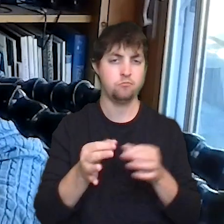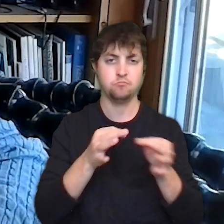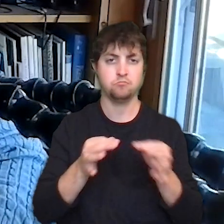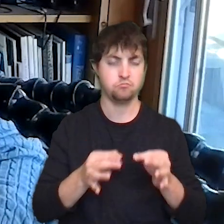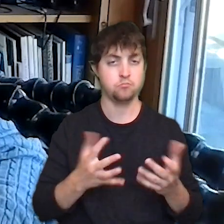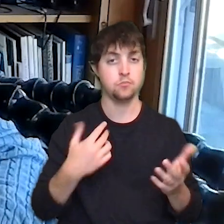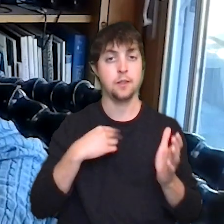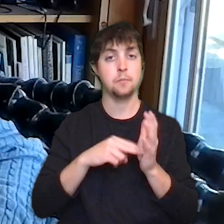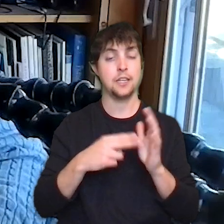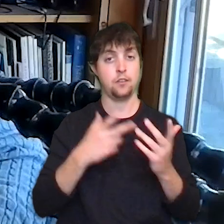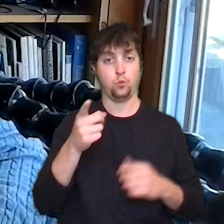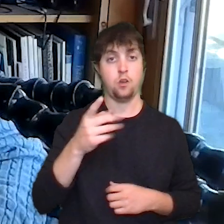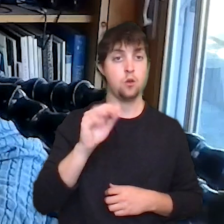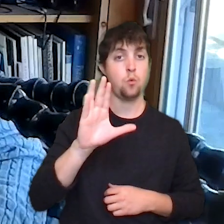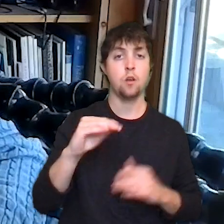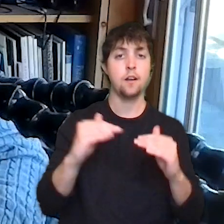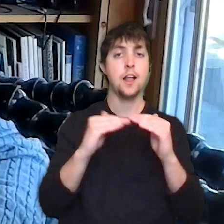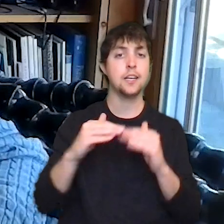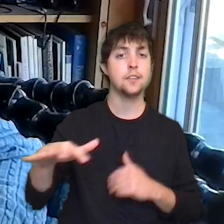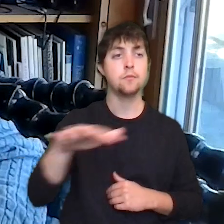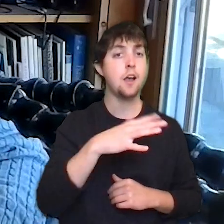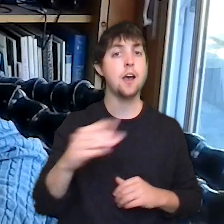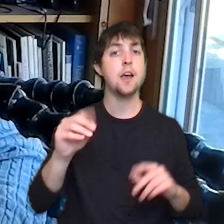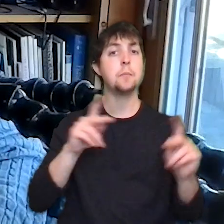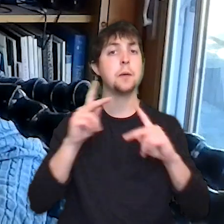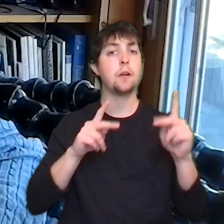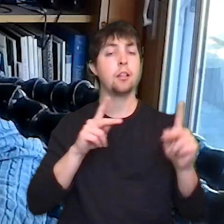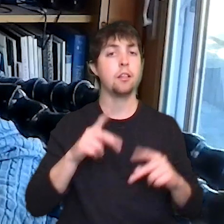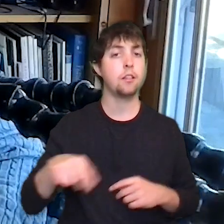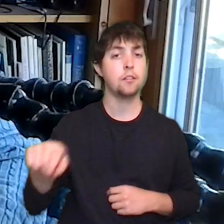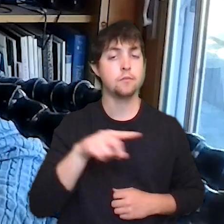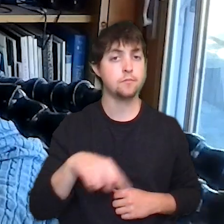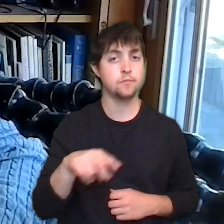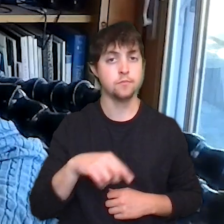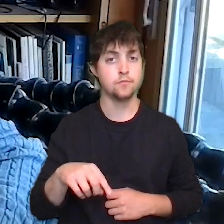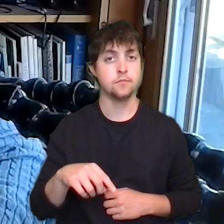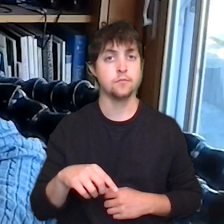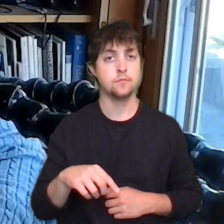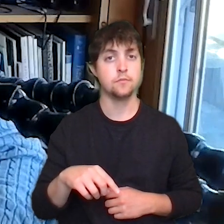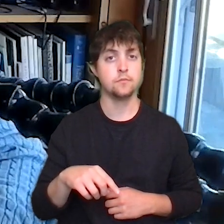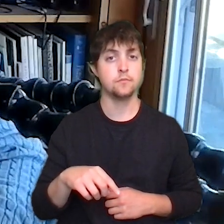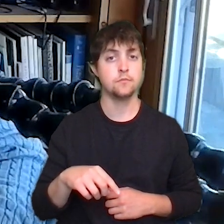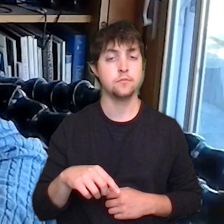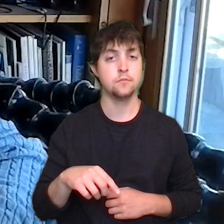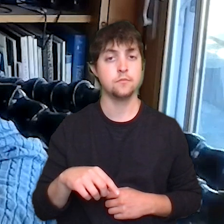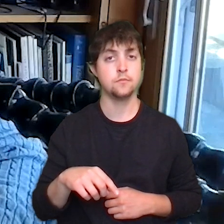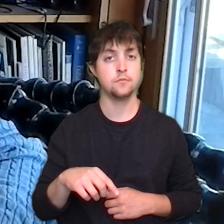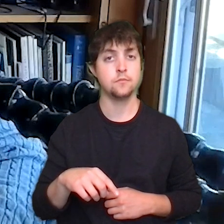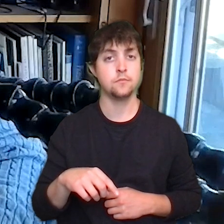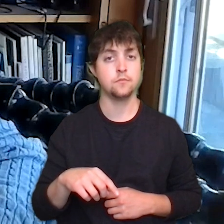up well. I mean, you and your colleagues